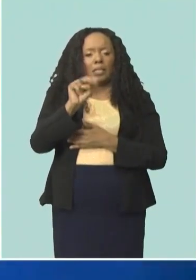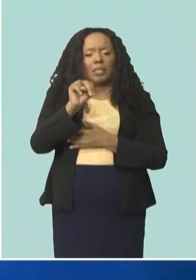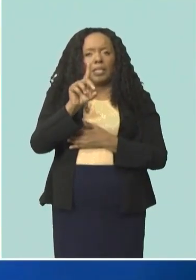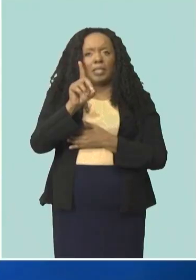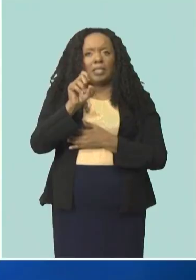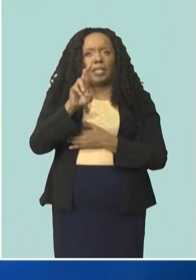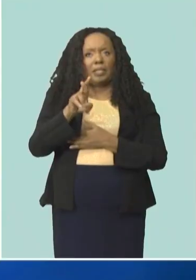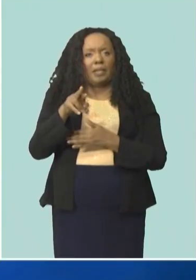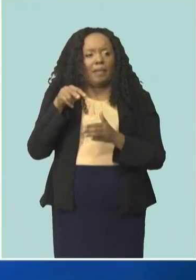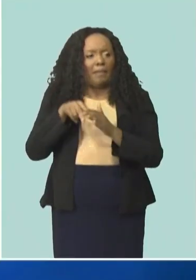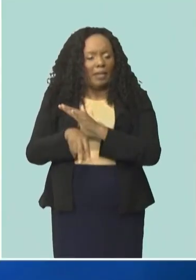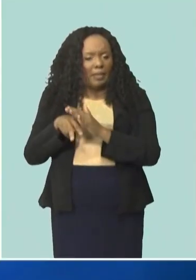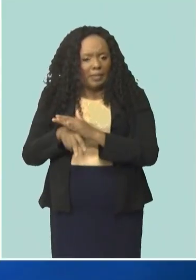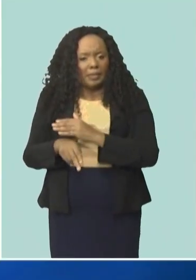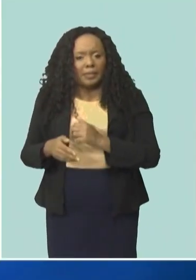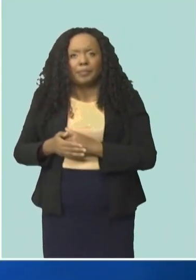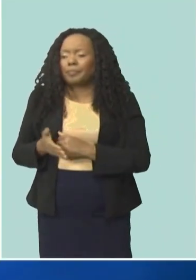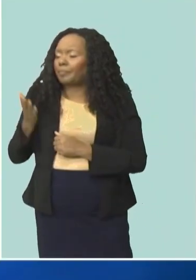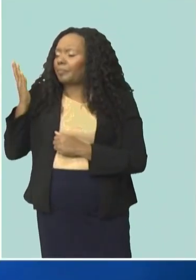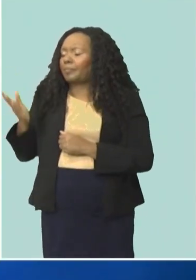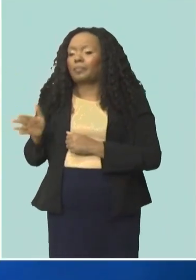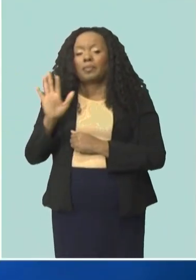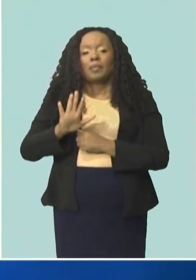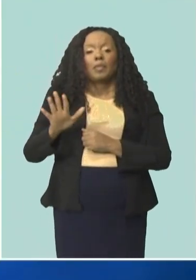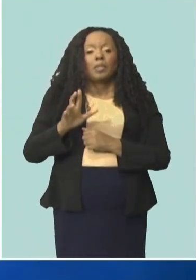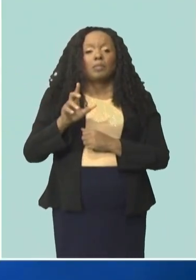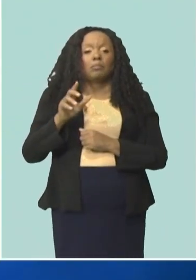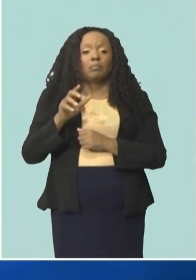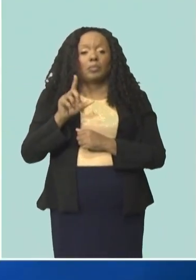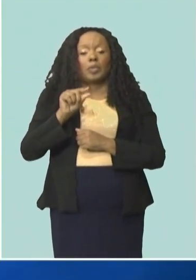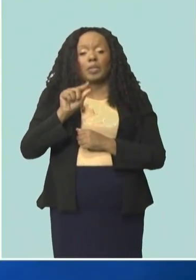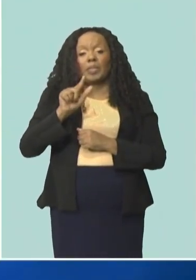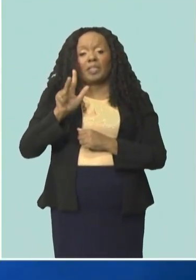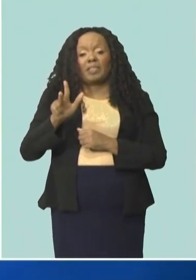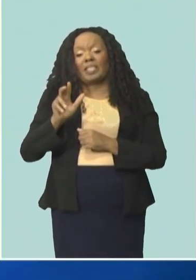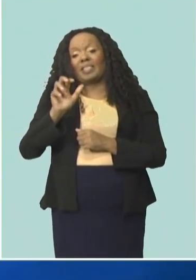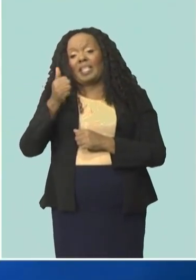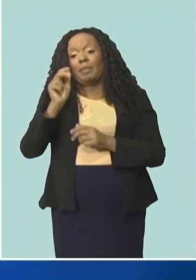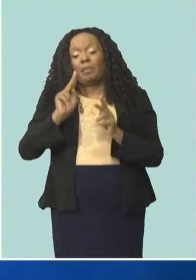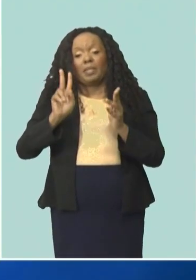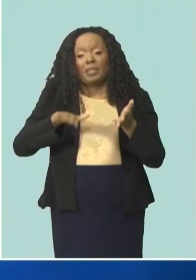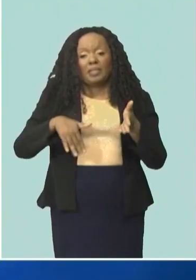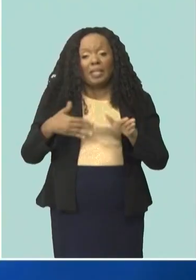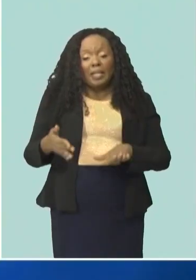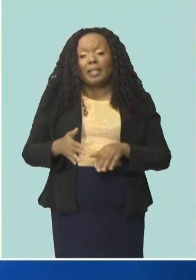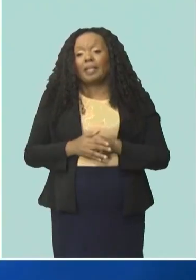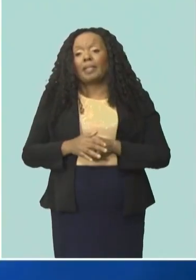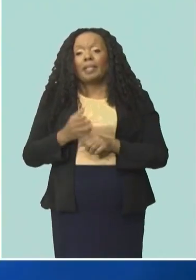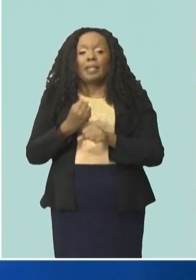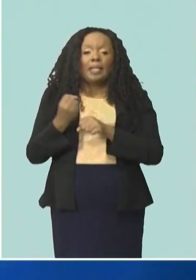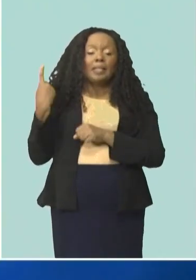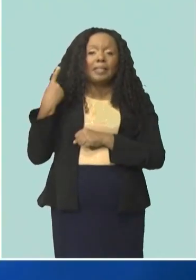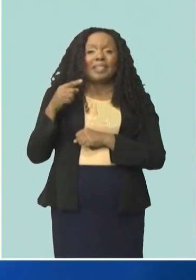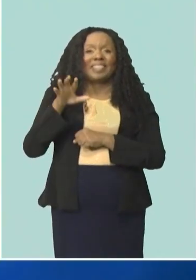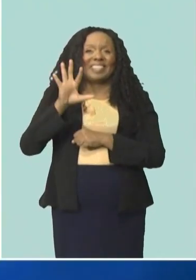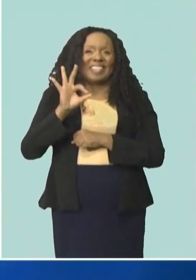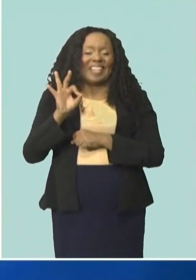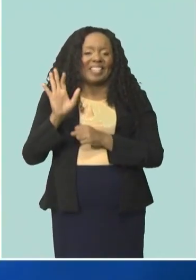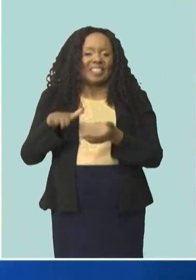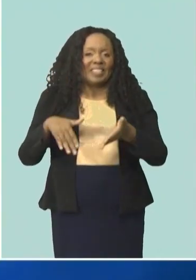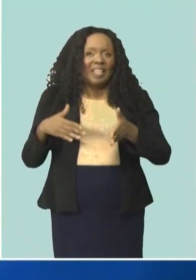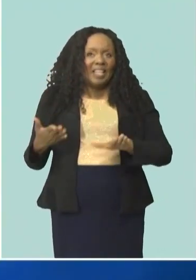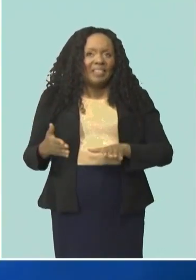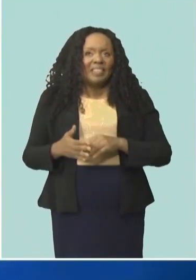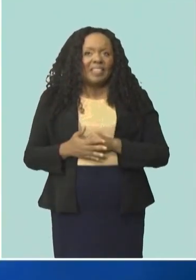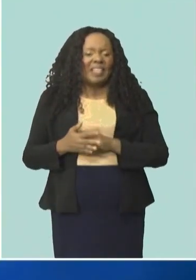think 2003 there were about 10 deaths, 2004 9 deaths, and now we're averaging maybe